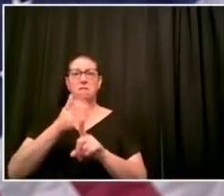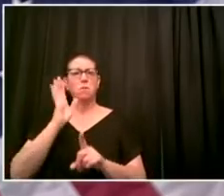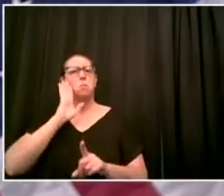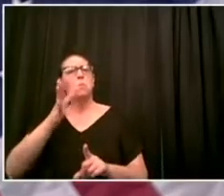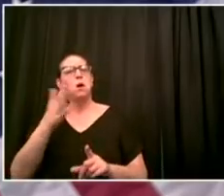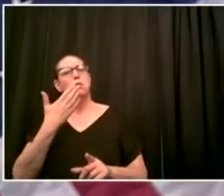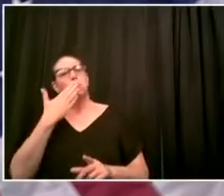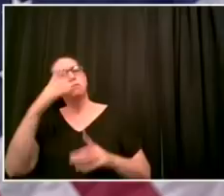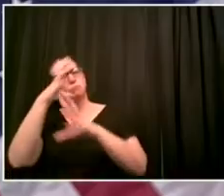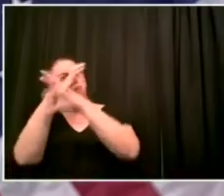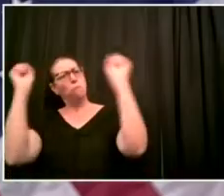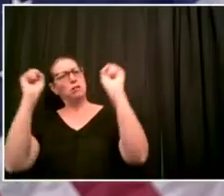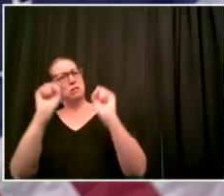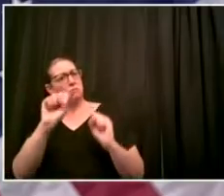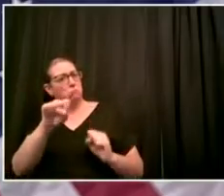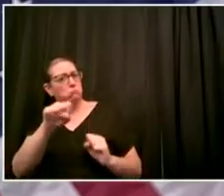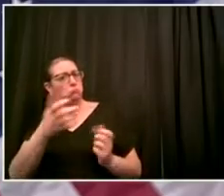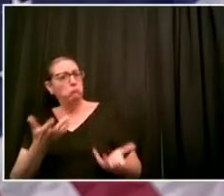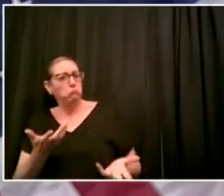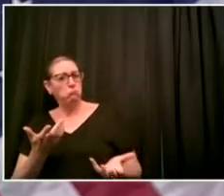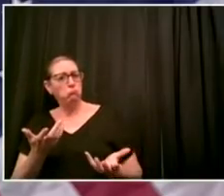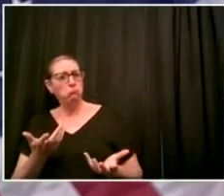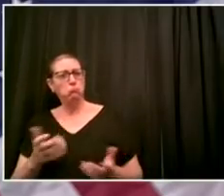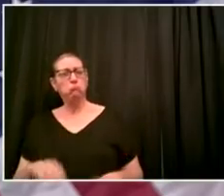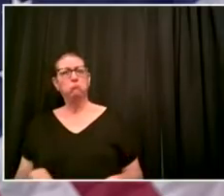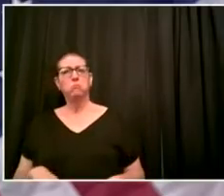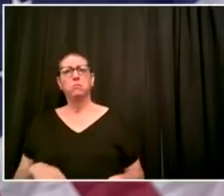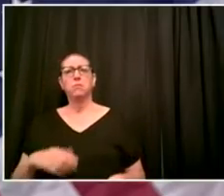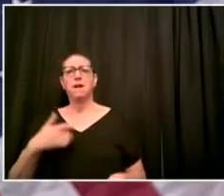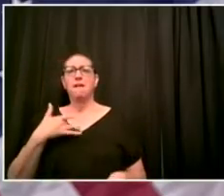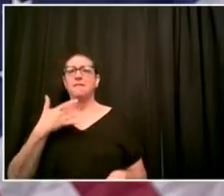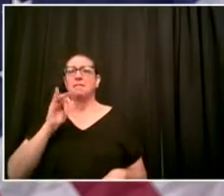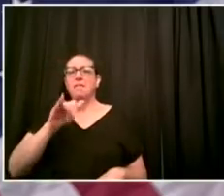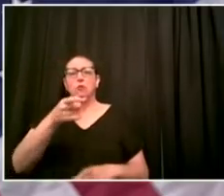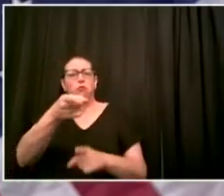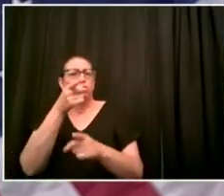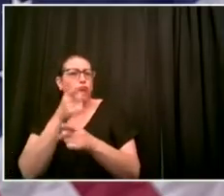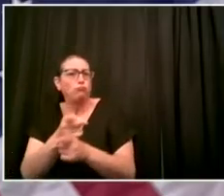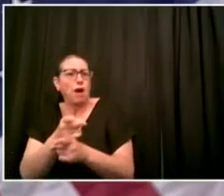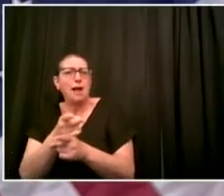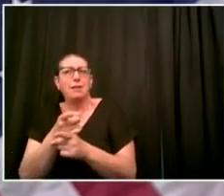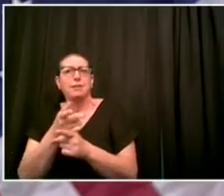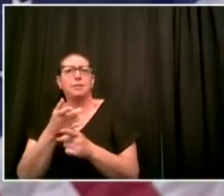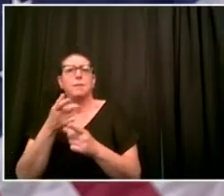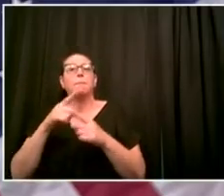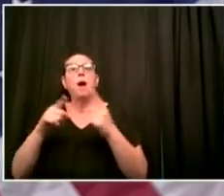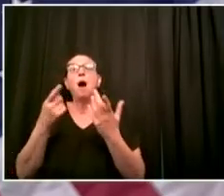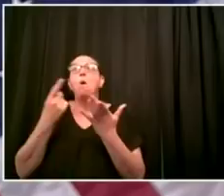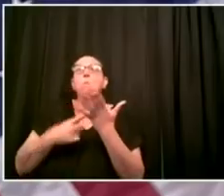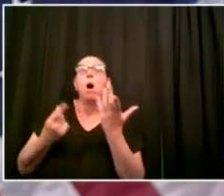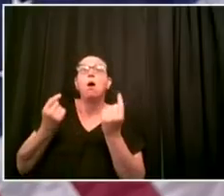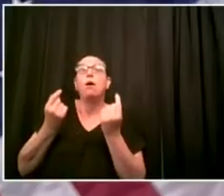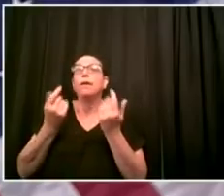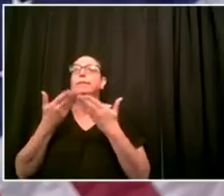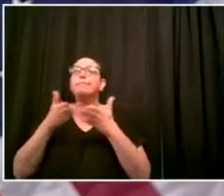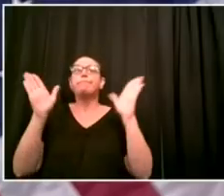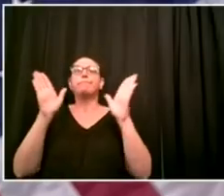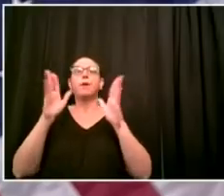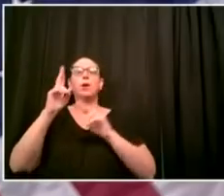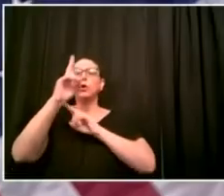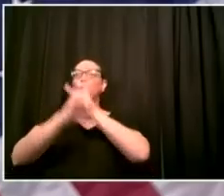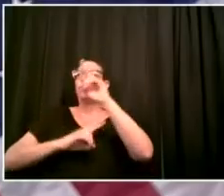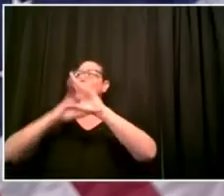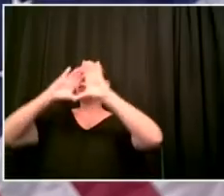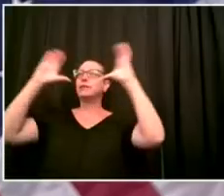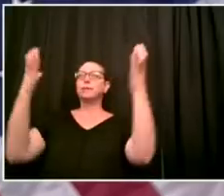So I believe he was absolutely right about that. But my focus has always been on the people of the city.